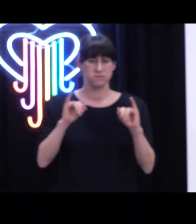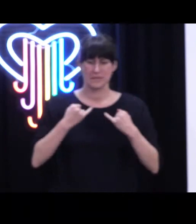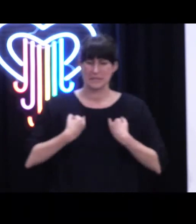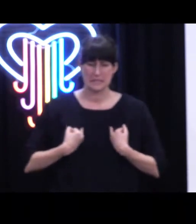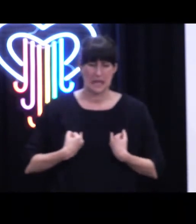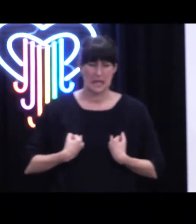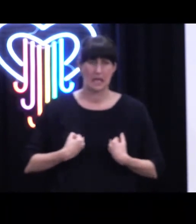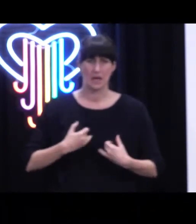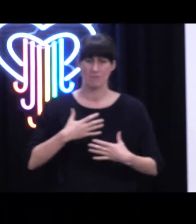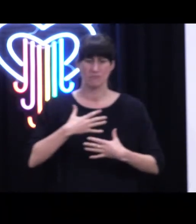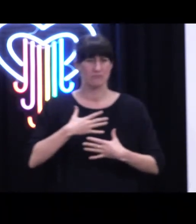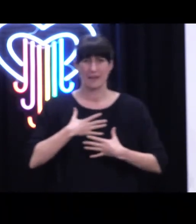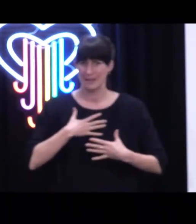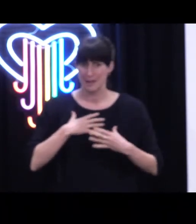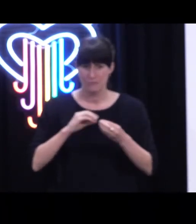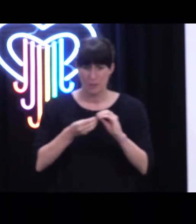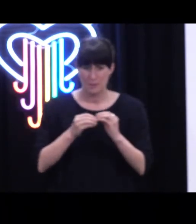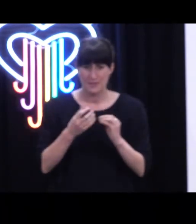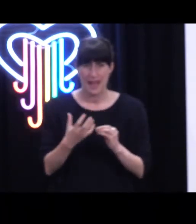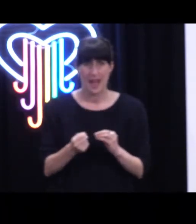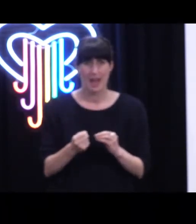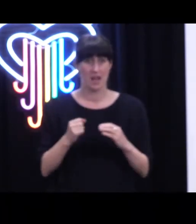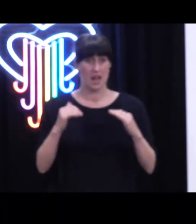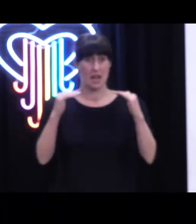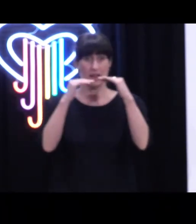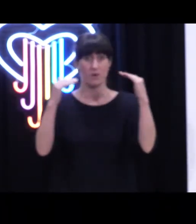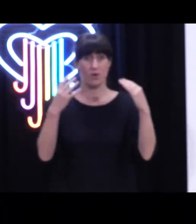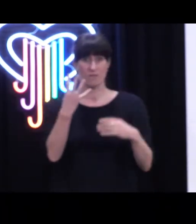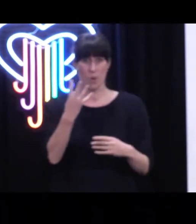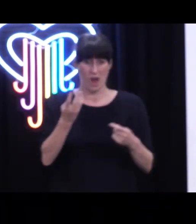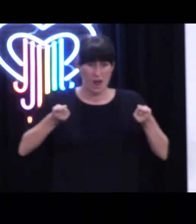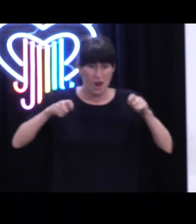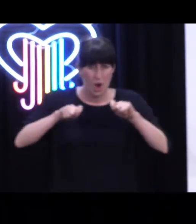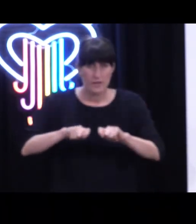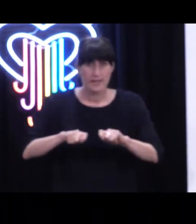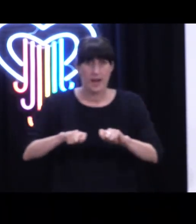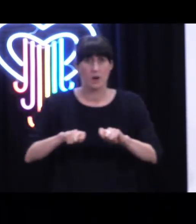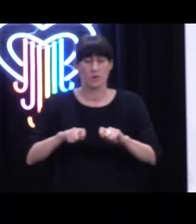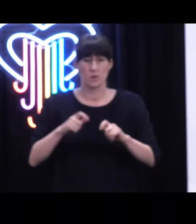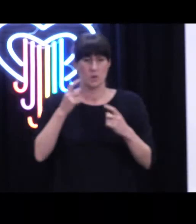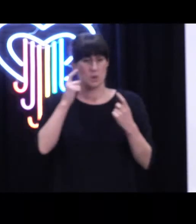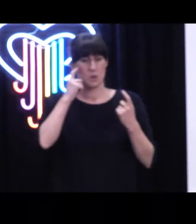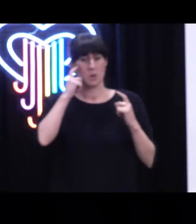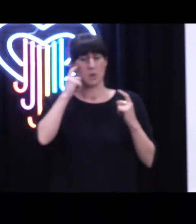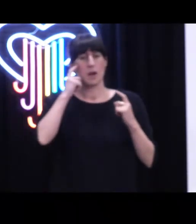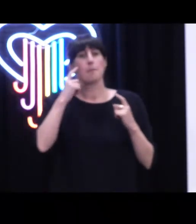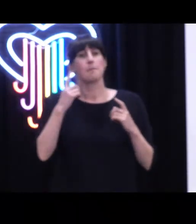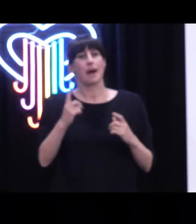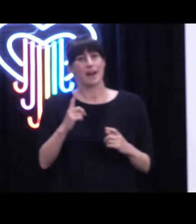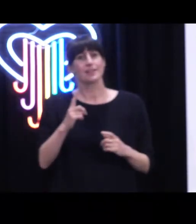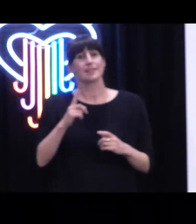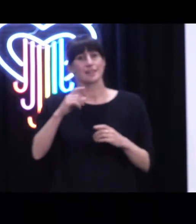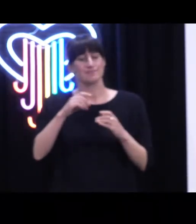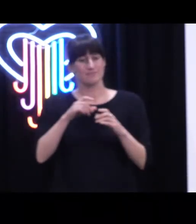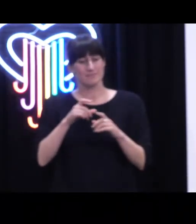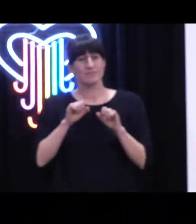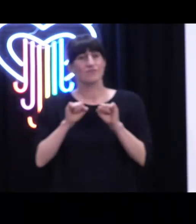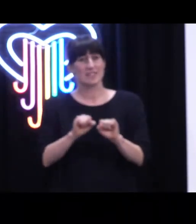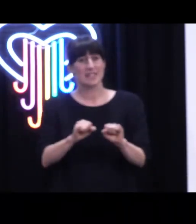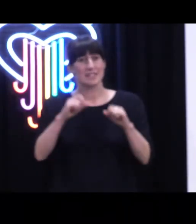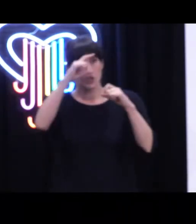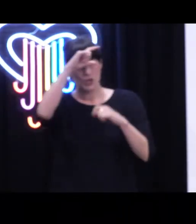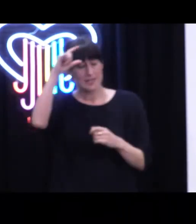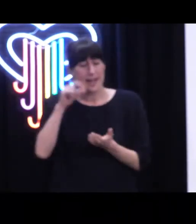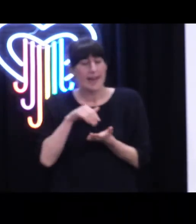at home under Alert Level 4. In these instances, our district nurses can help with the often intricate and complex care that is